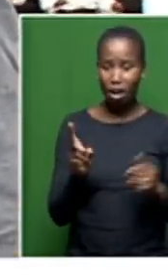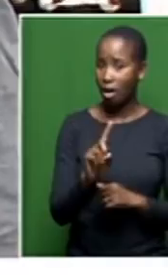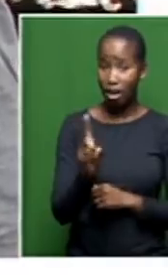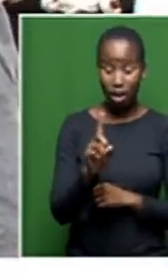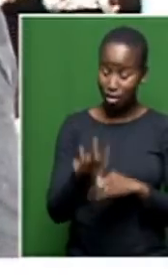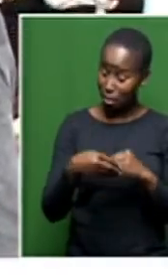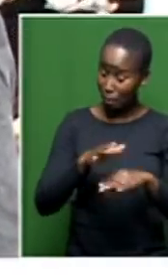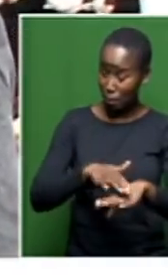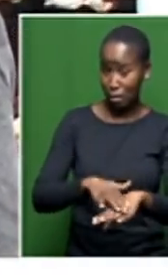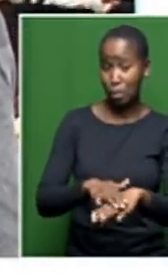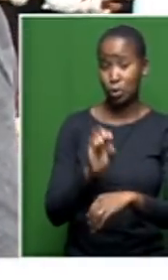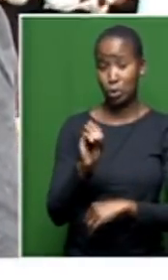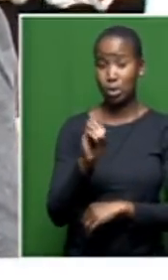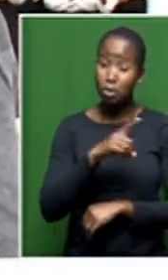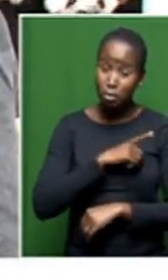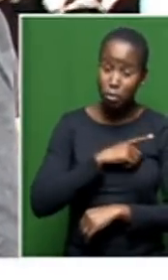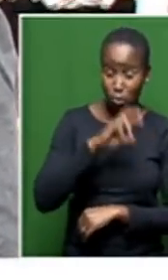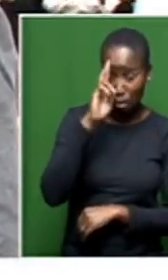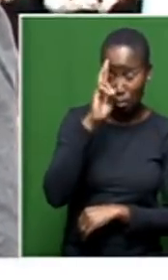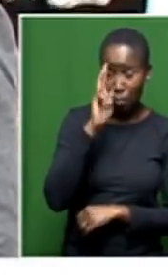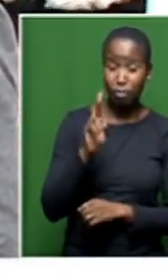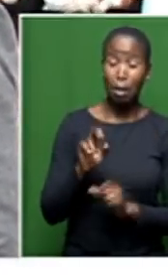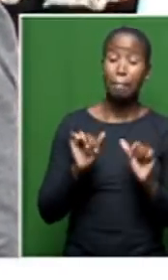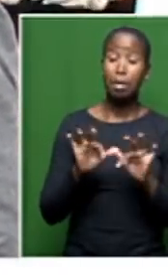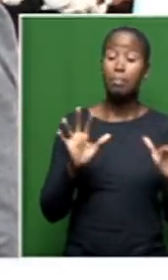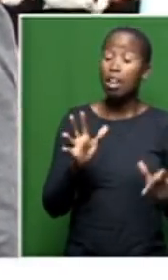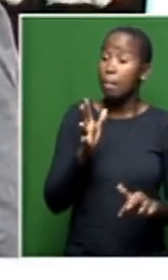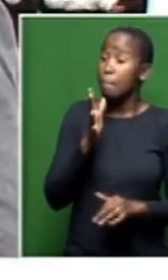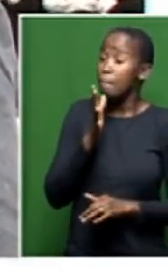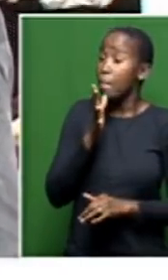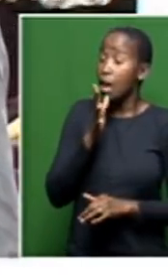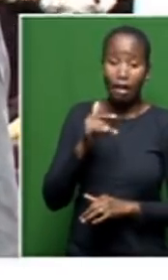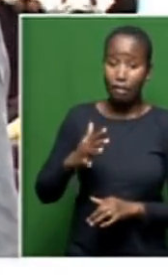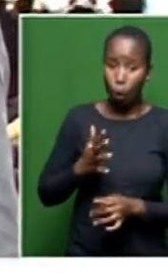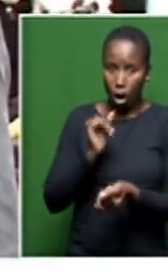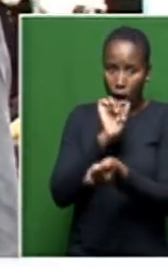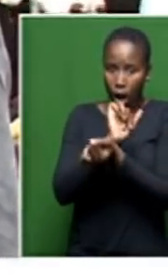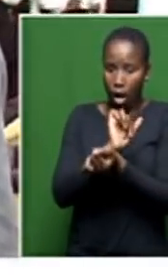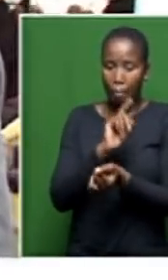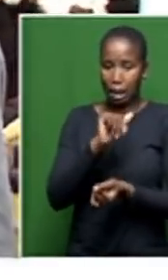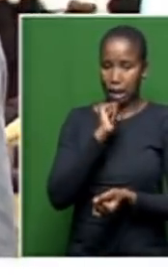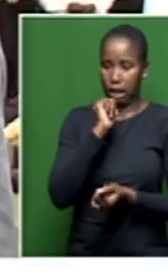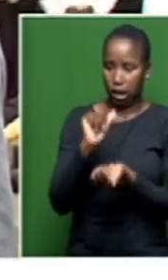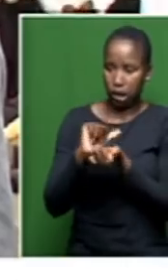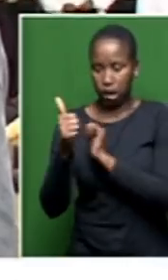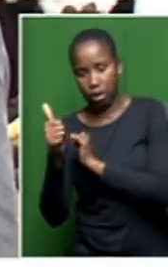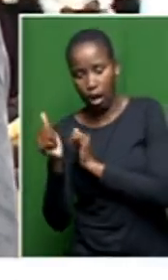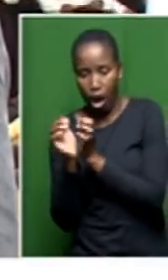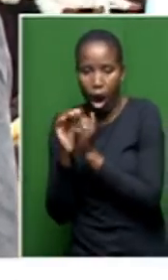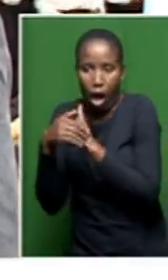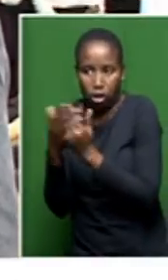know that on that day, many people, because they feared to be arrested, had to leave and go elsewhere. So